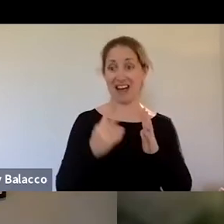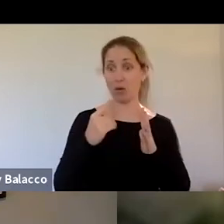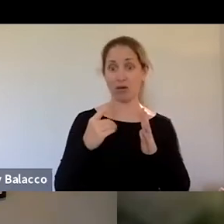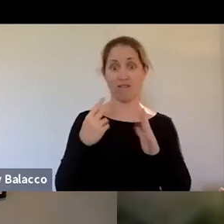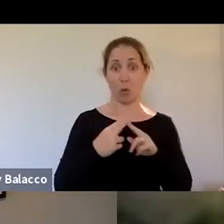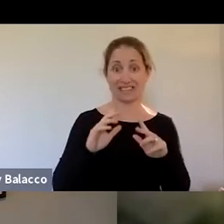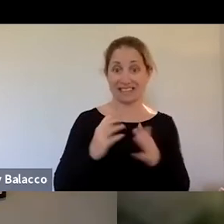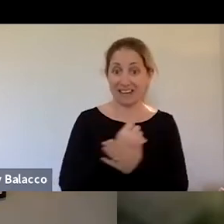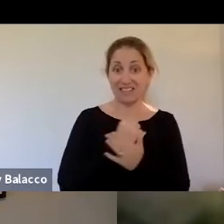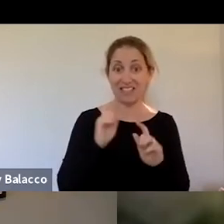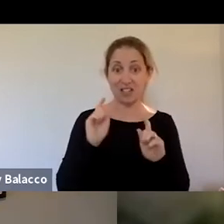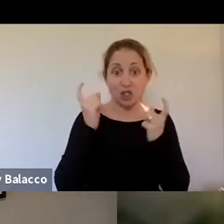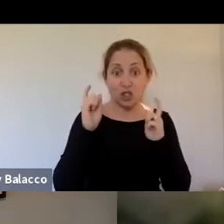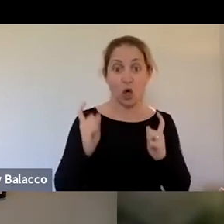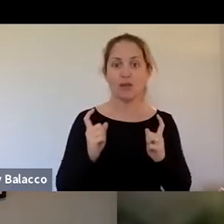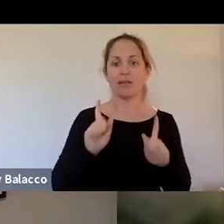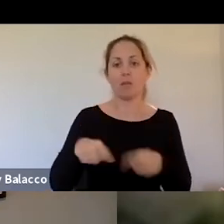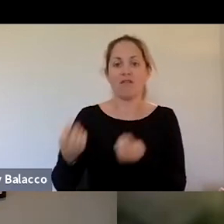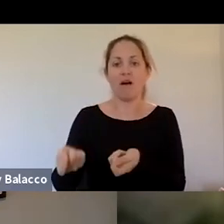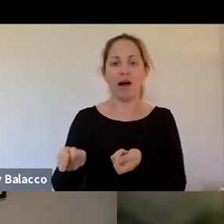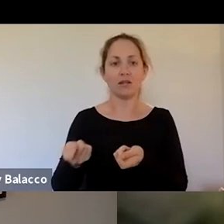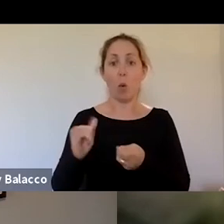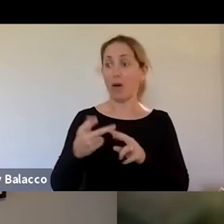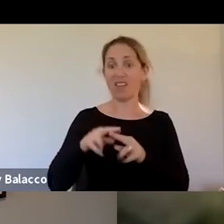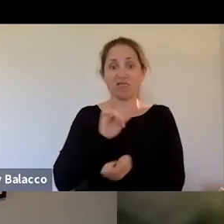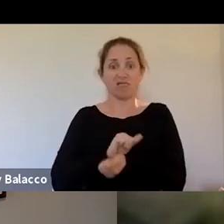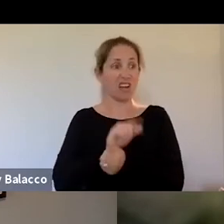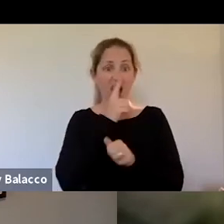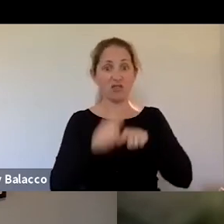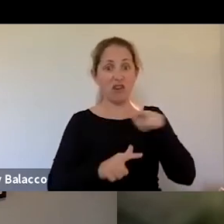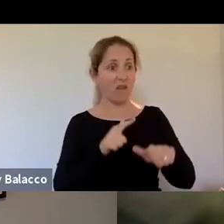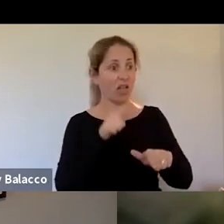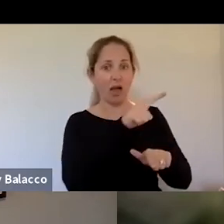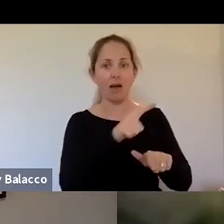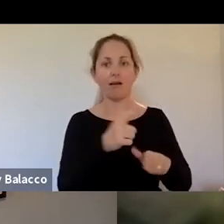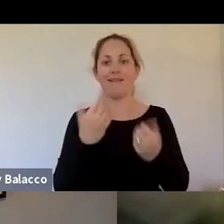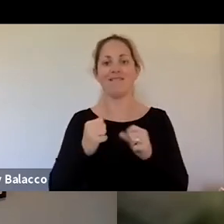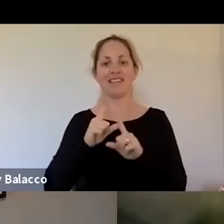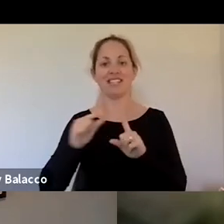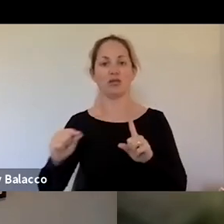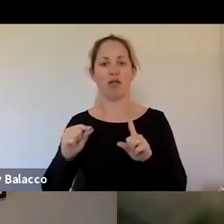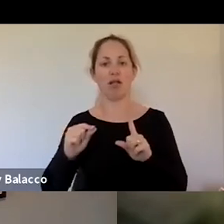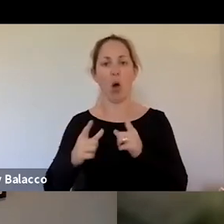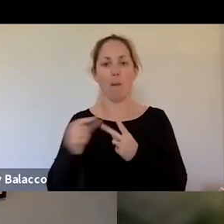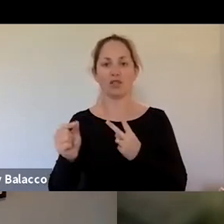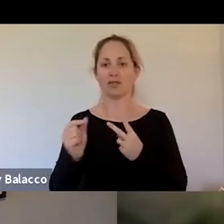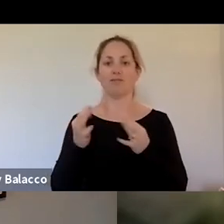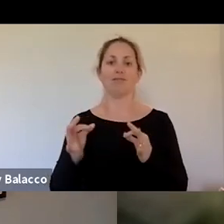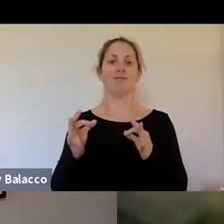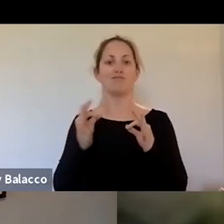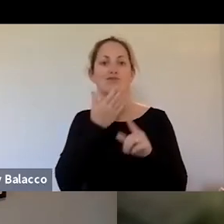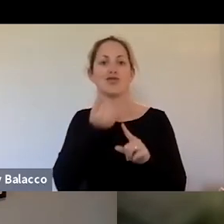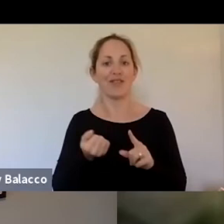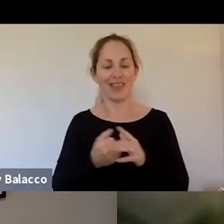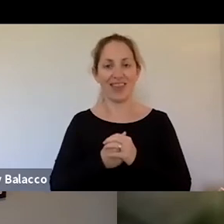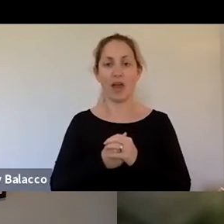or other reasons. And I think there was a quote in the most recent results where an audience member was reflecting on the experience of being at a